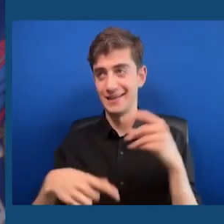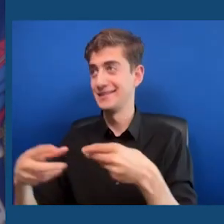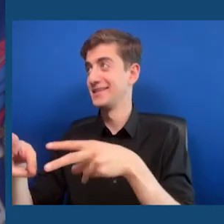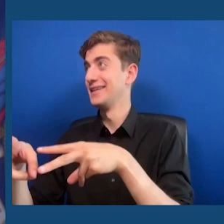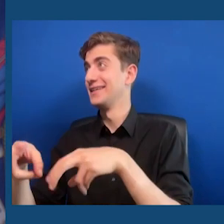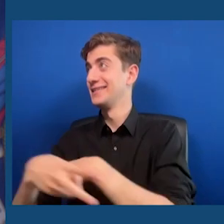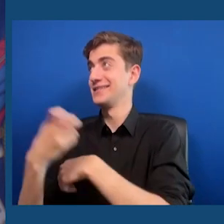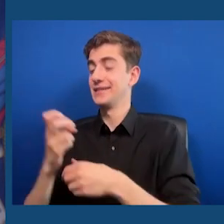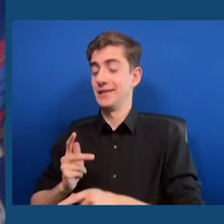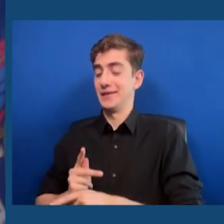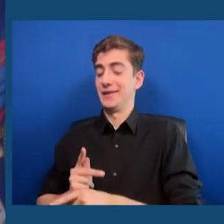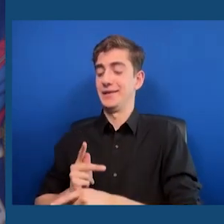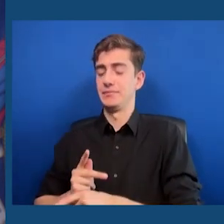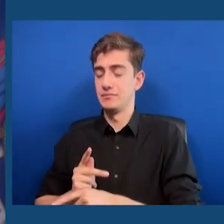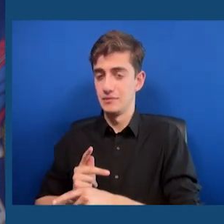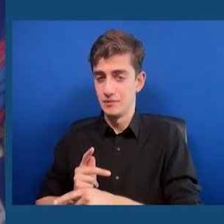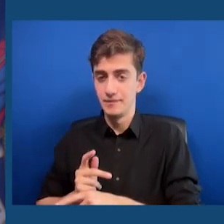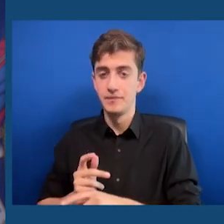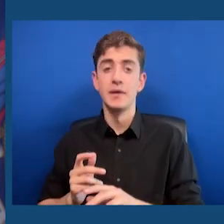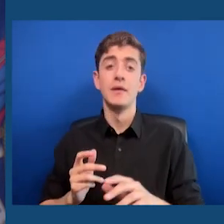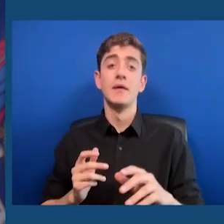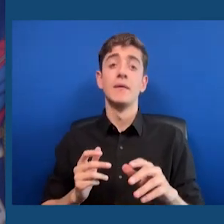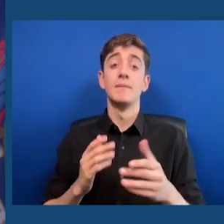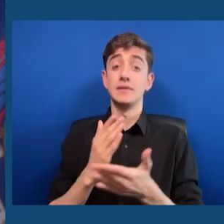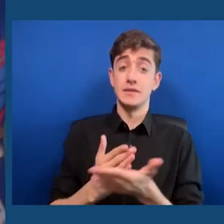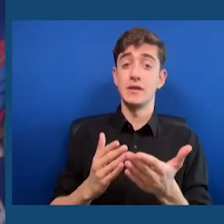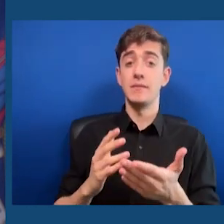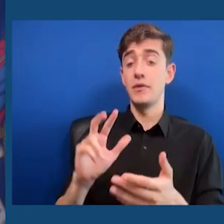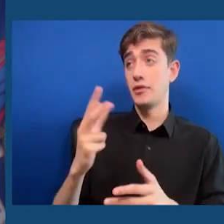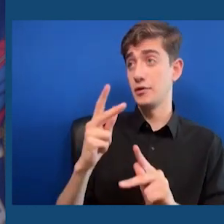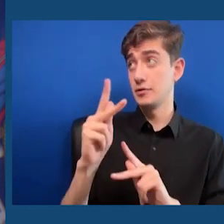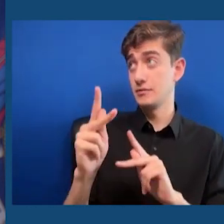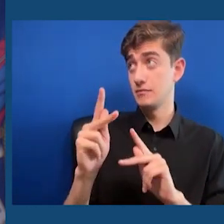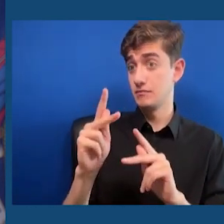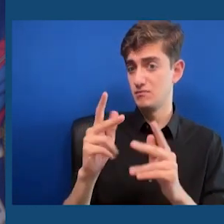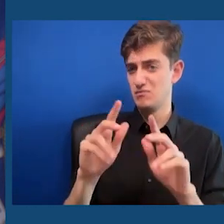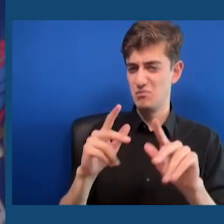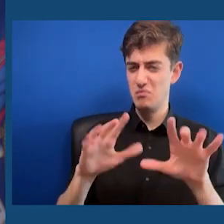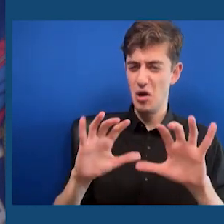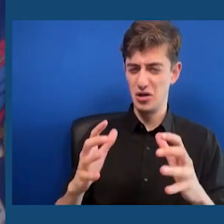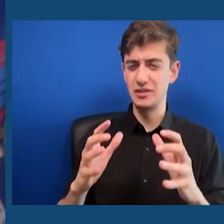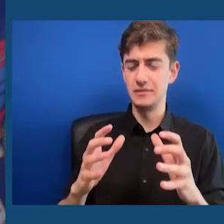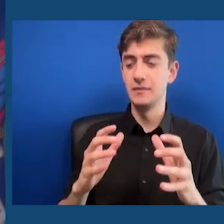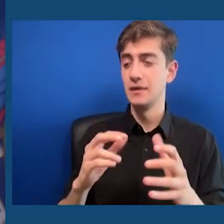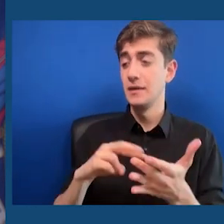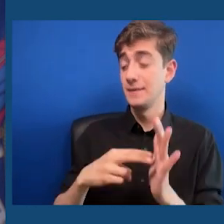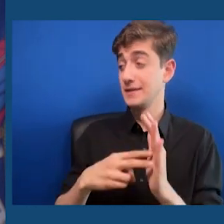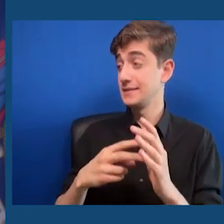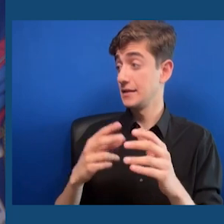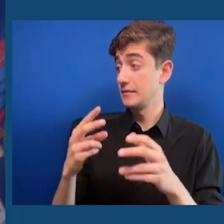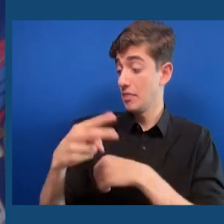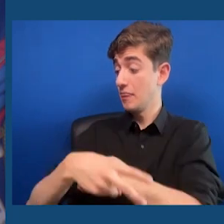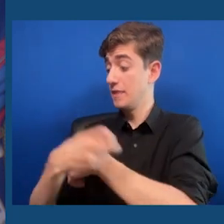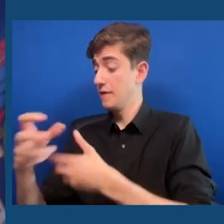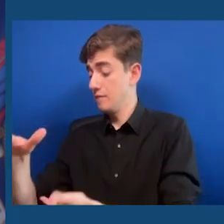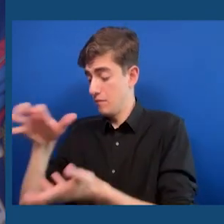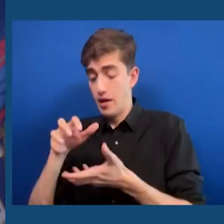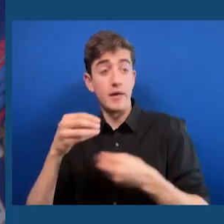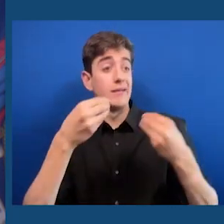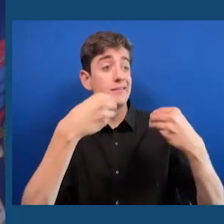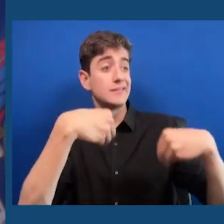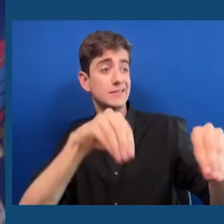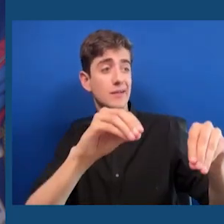stolen items because there's no risk to them. There's no disincentive to do this. This is what they've been doing all this time. They resell them online, as I